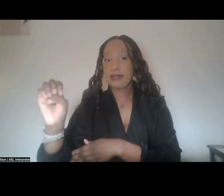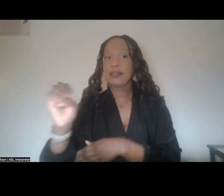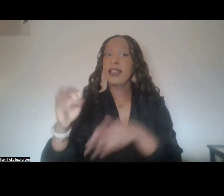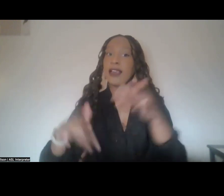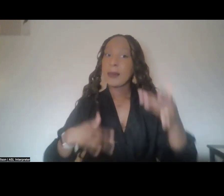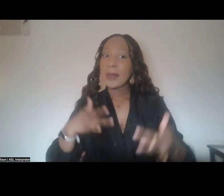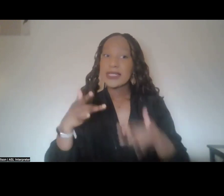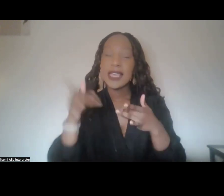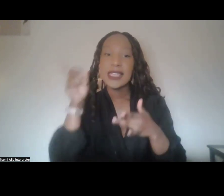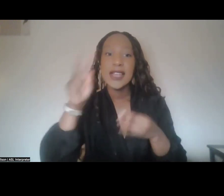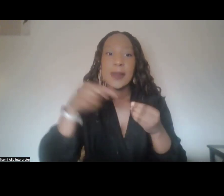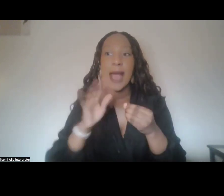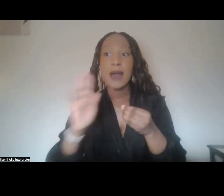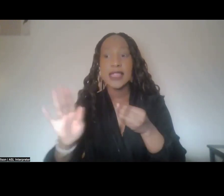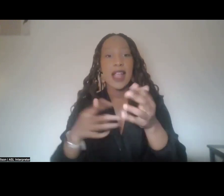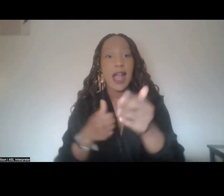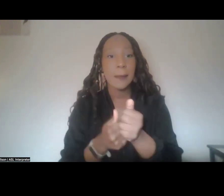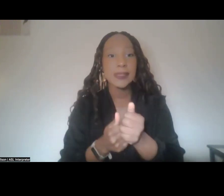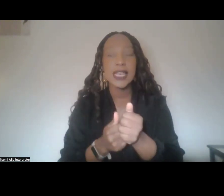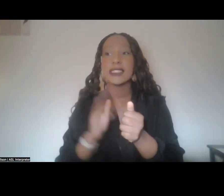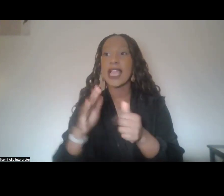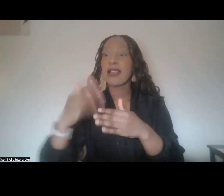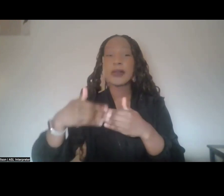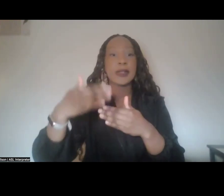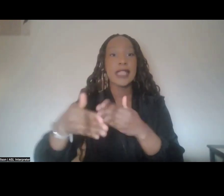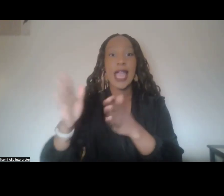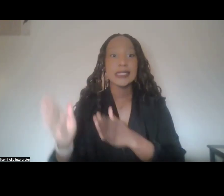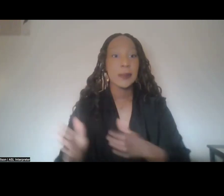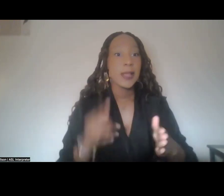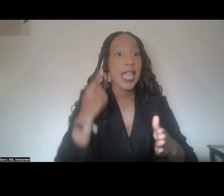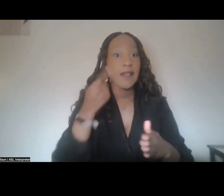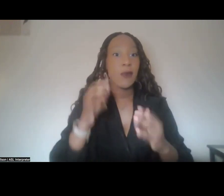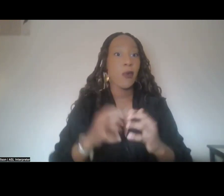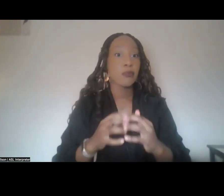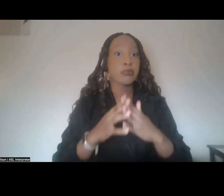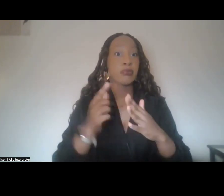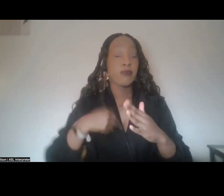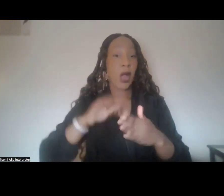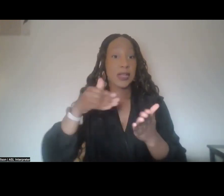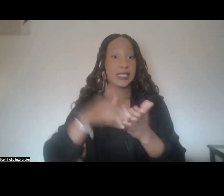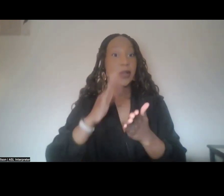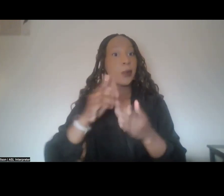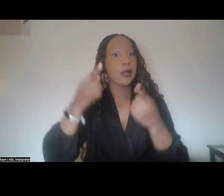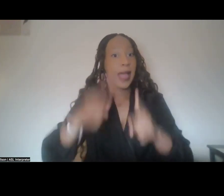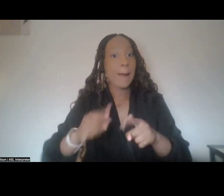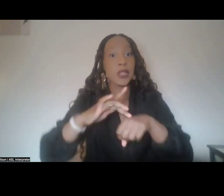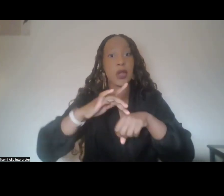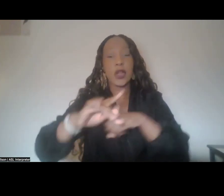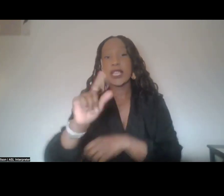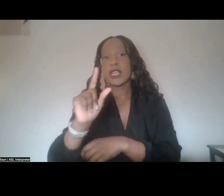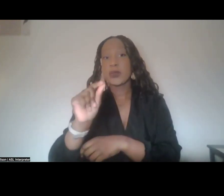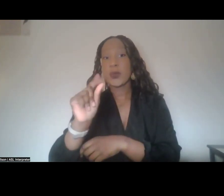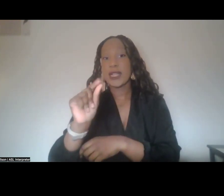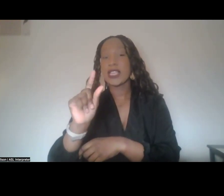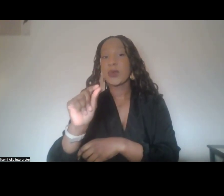them all about the timeline and the plans for the launch of our center, which is scheduled for early 2026. And also really look forward